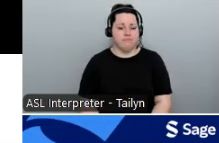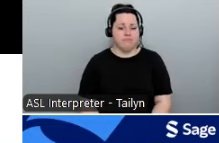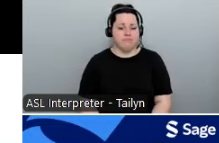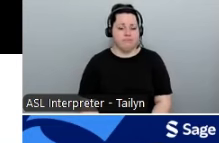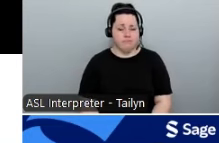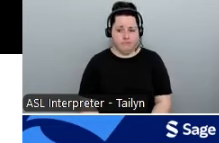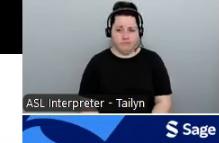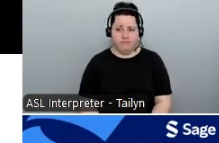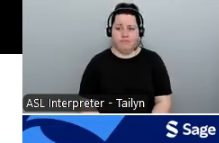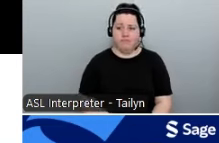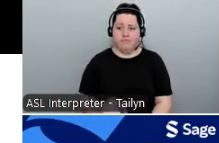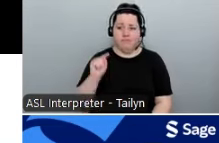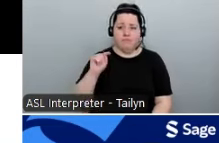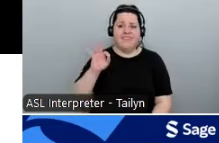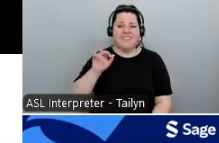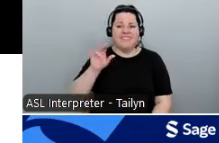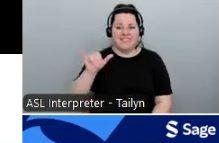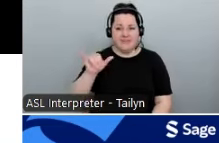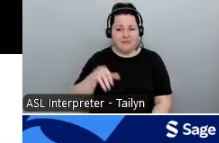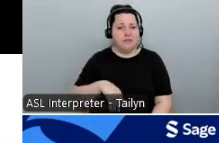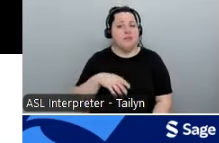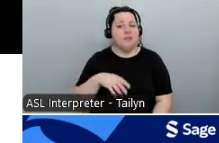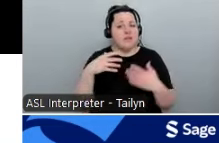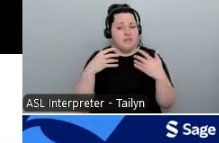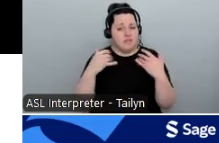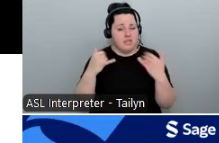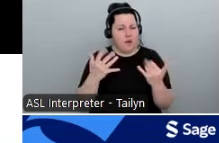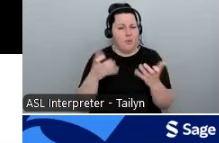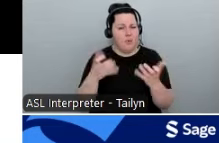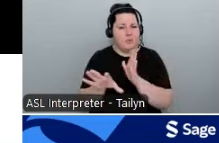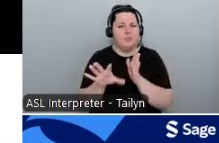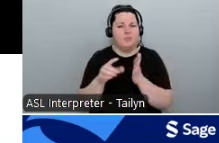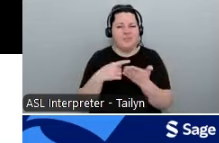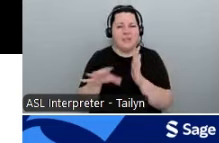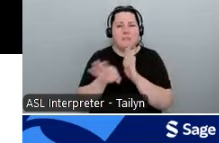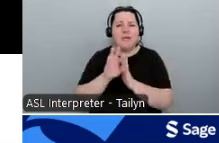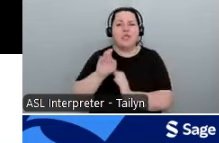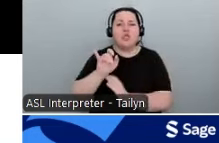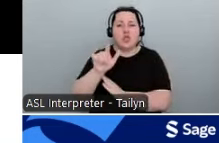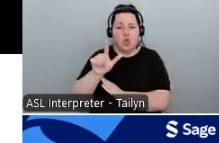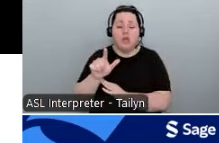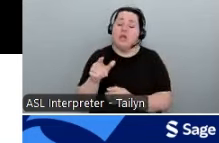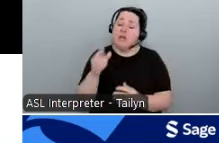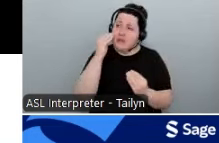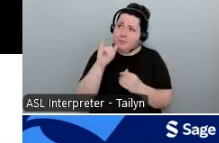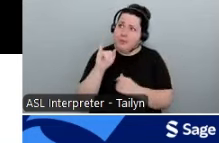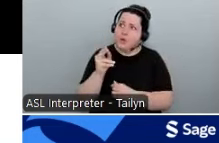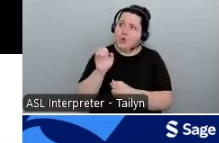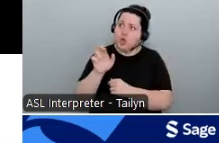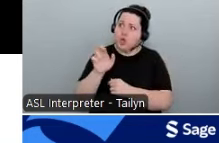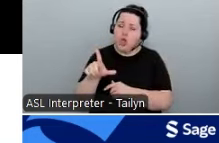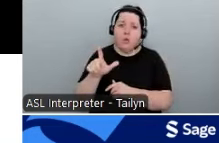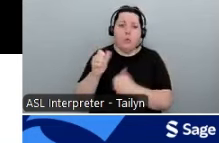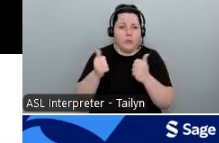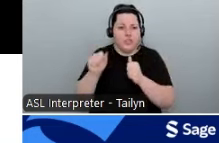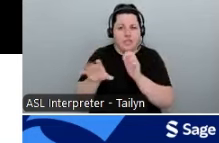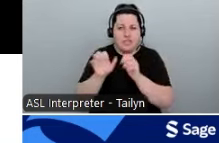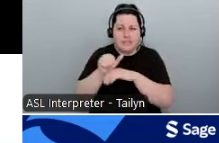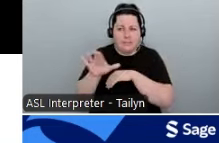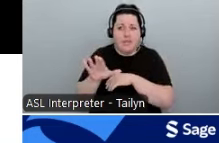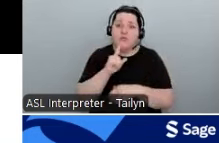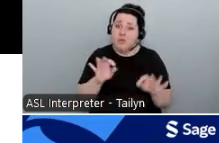Okay. Now I want to talk a little bit about choosing a journal. When thinking about a journal to submit to, it is crucial to do your